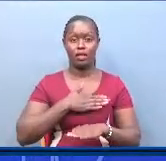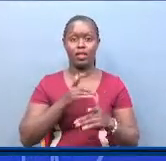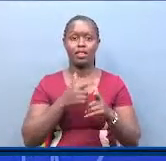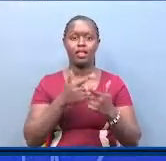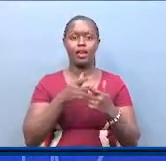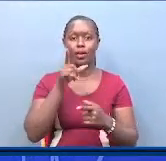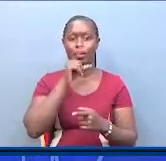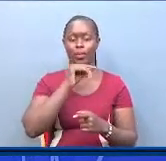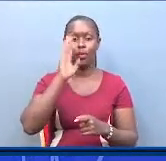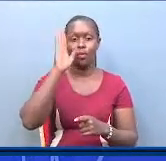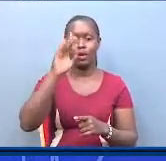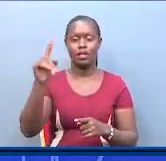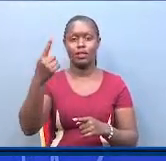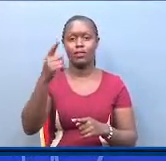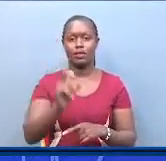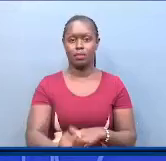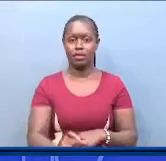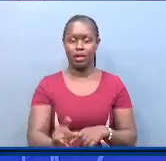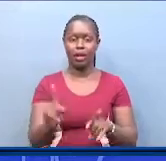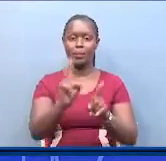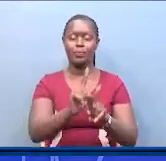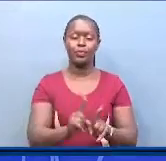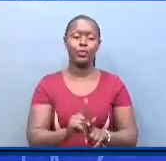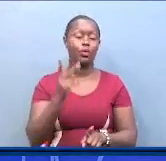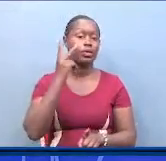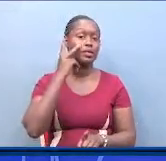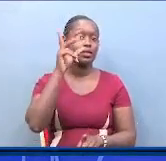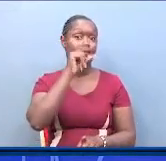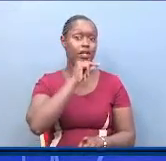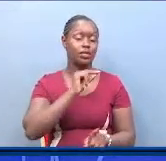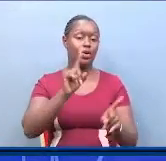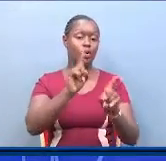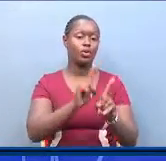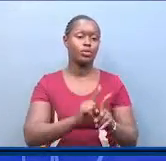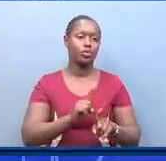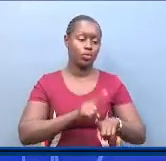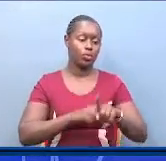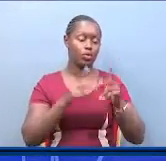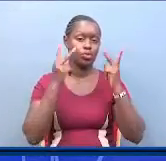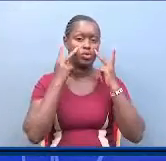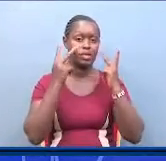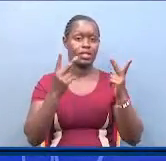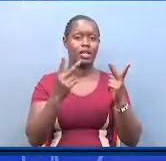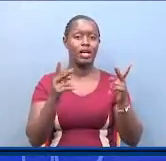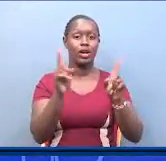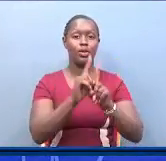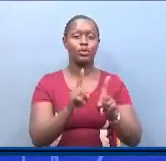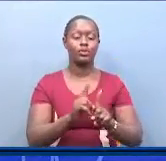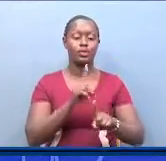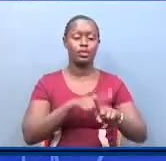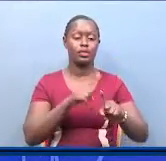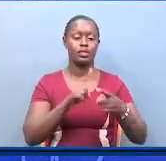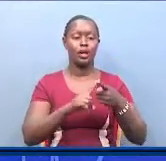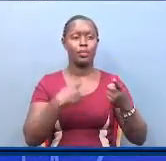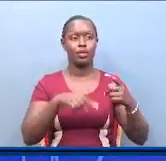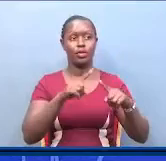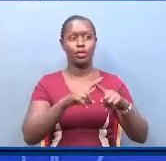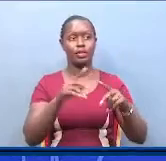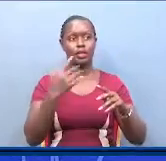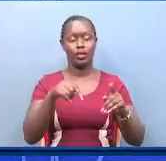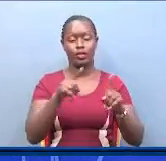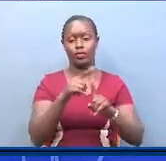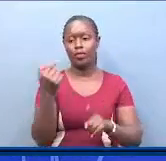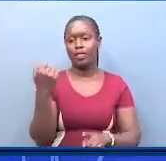as a first person. And that we have seen that even when you look at this, when you look at Kenya in terms of